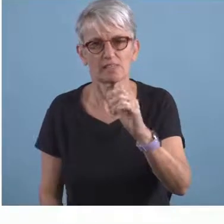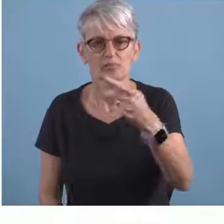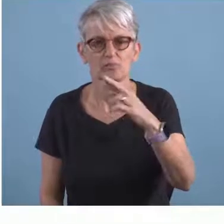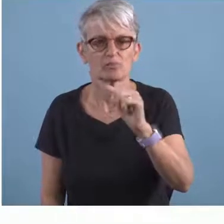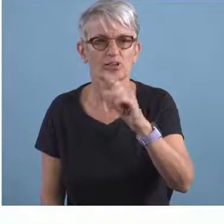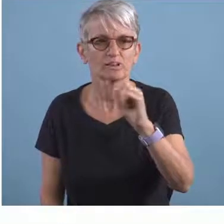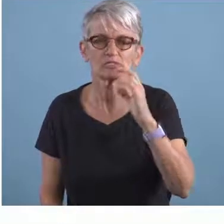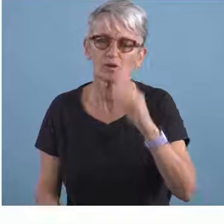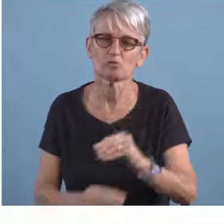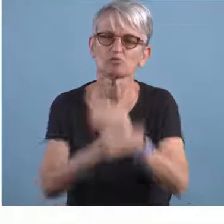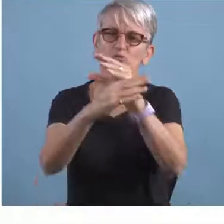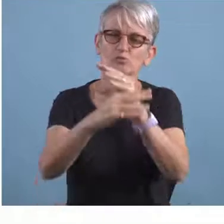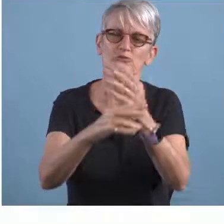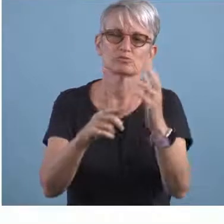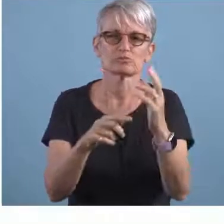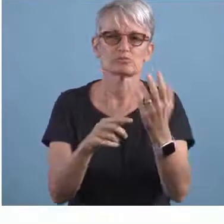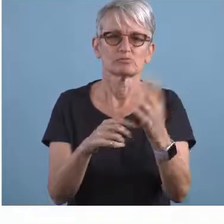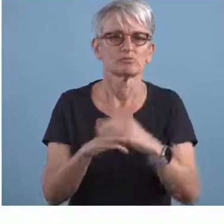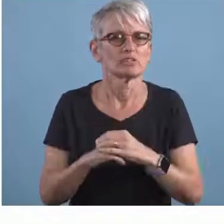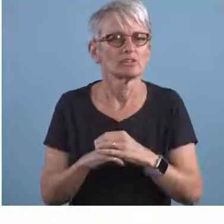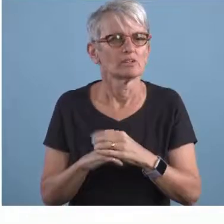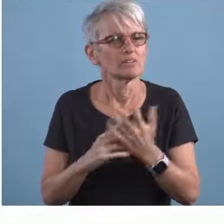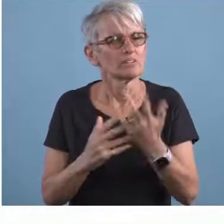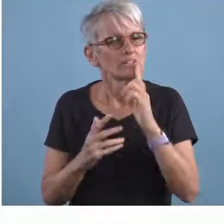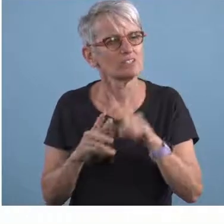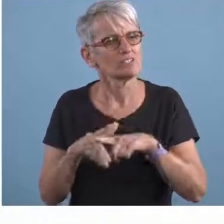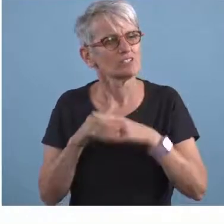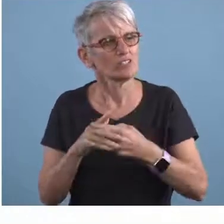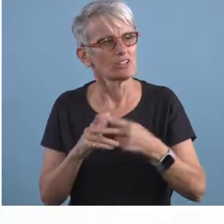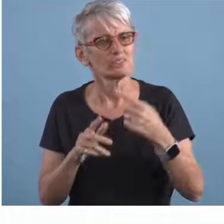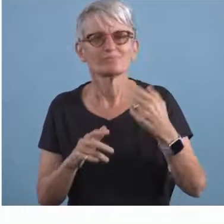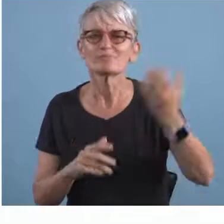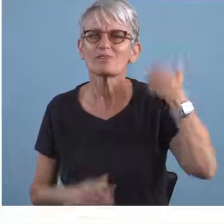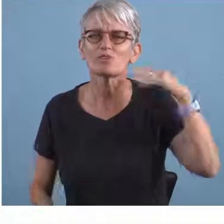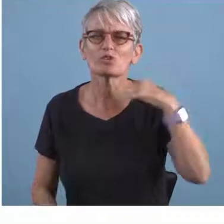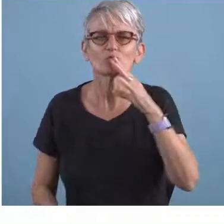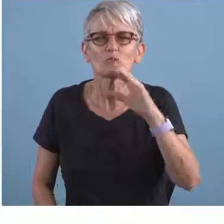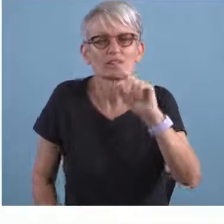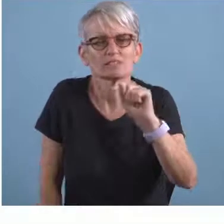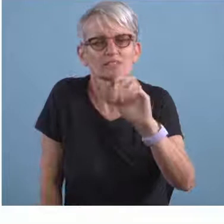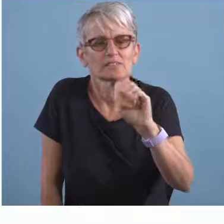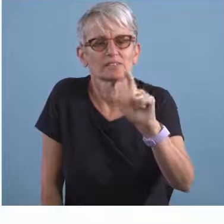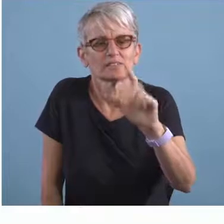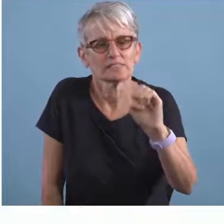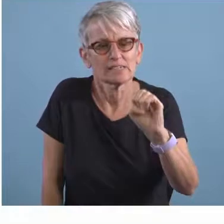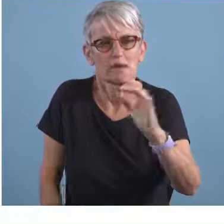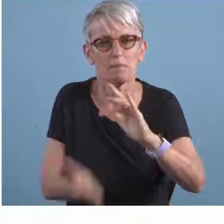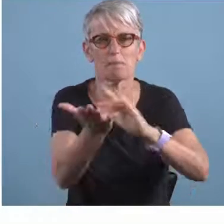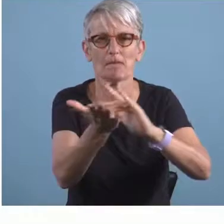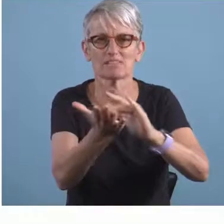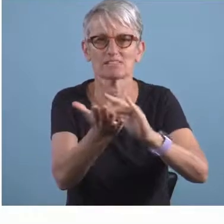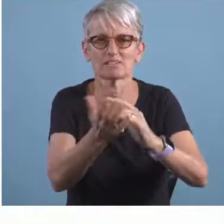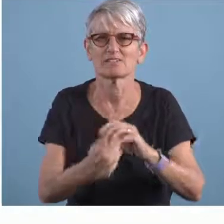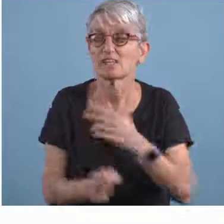virtually. It kind of all started with telemedicine because hospitals, at least in the US, got involved